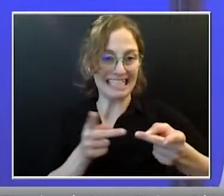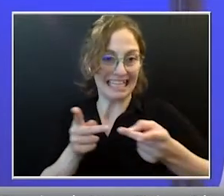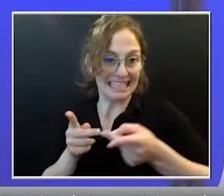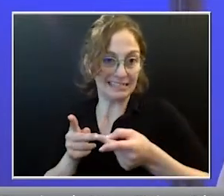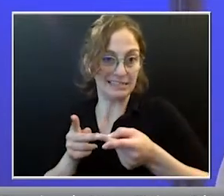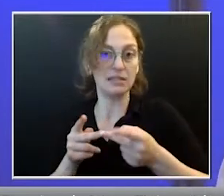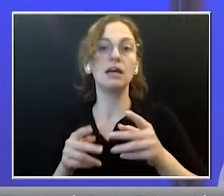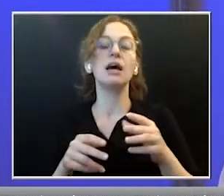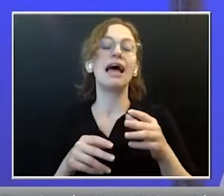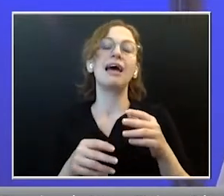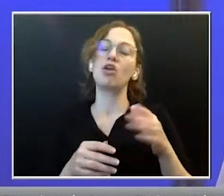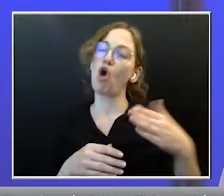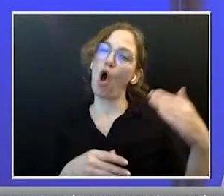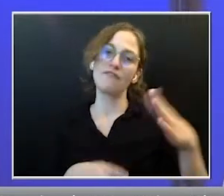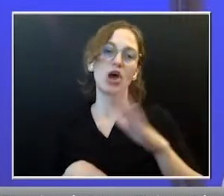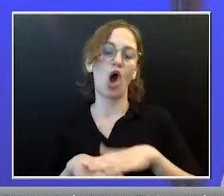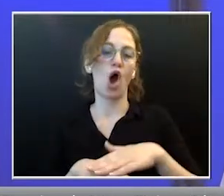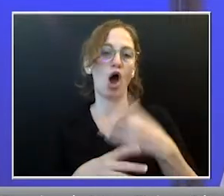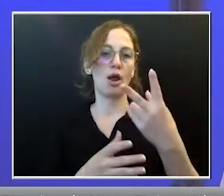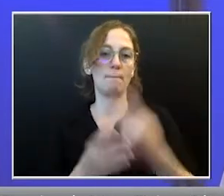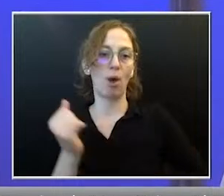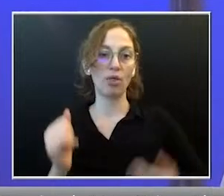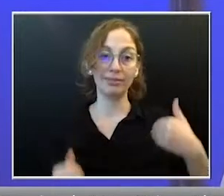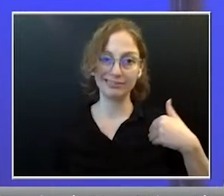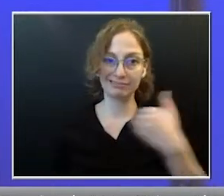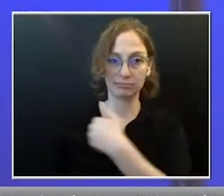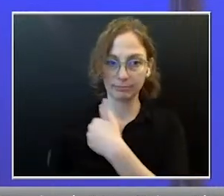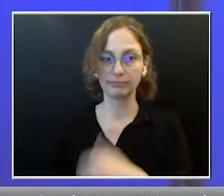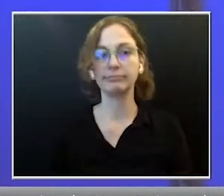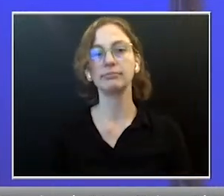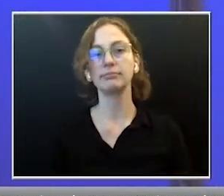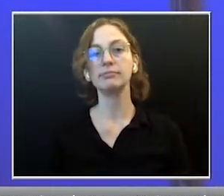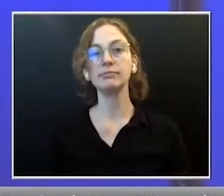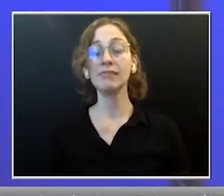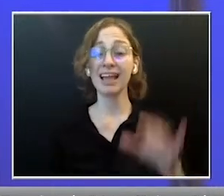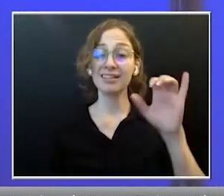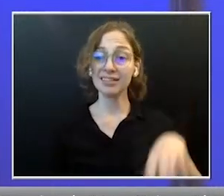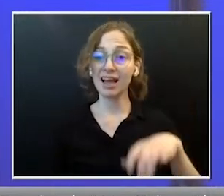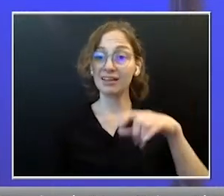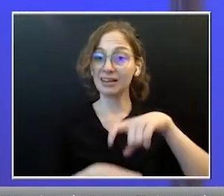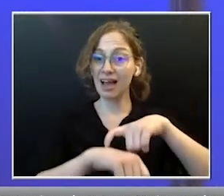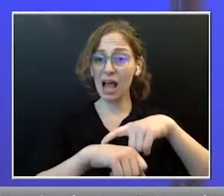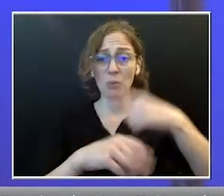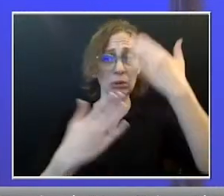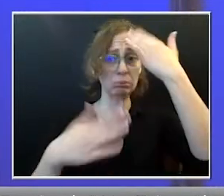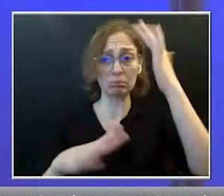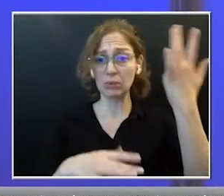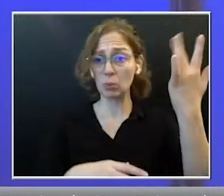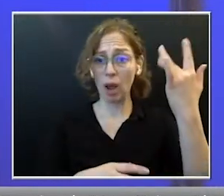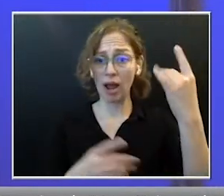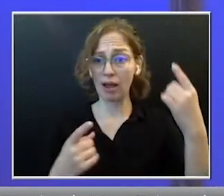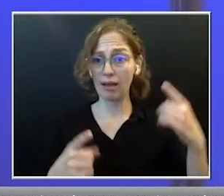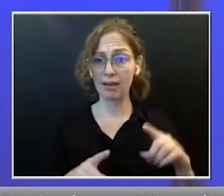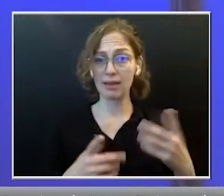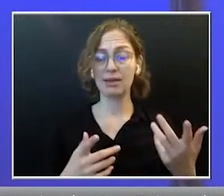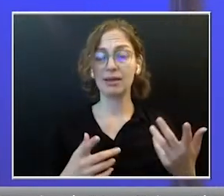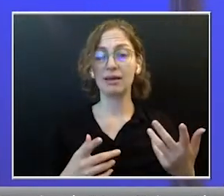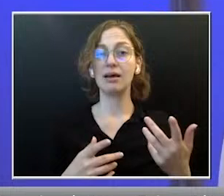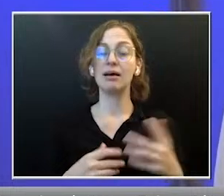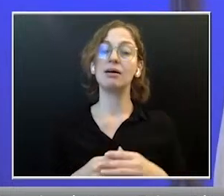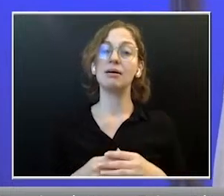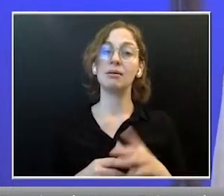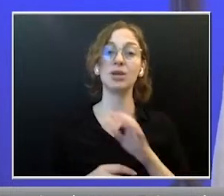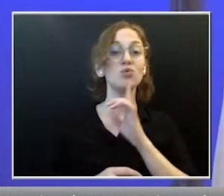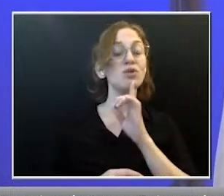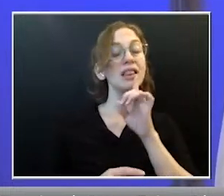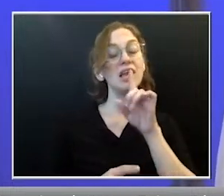sides. We didn't know why she got that at the time, and it was only as part of a secondary